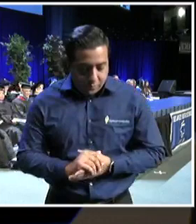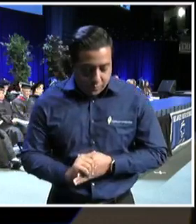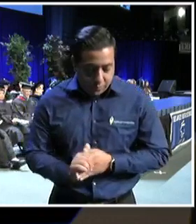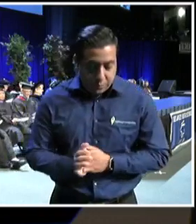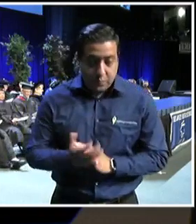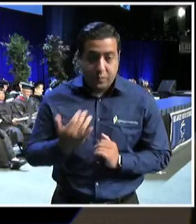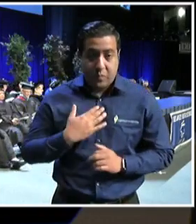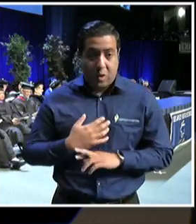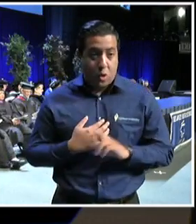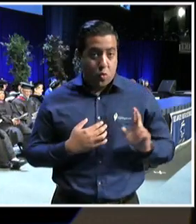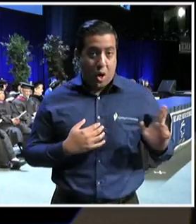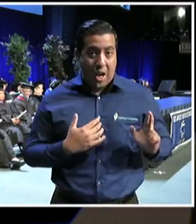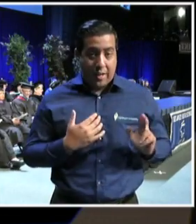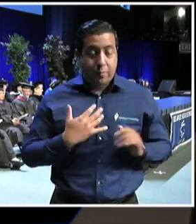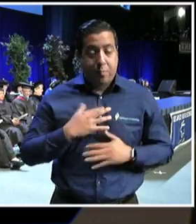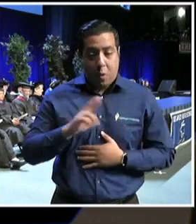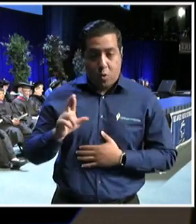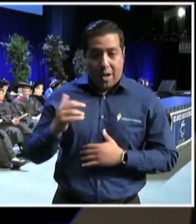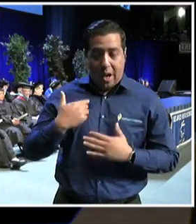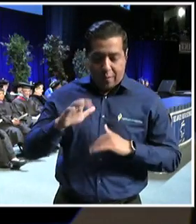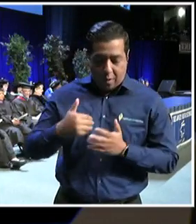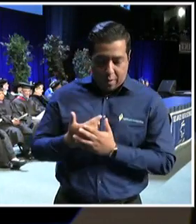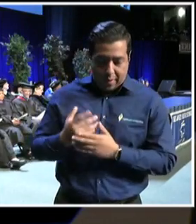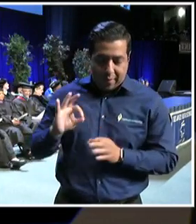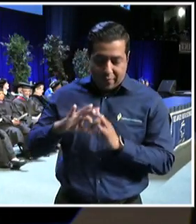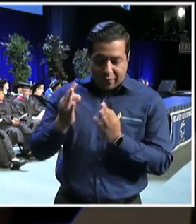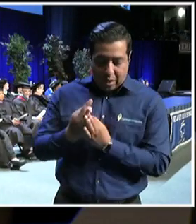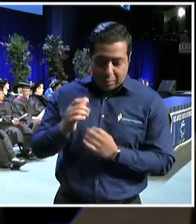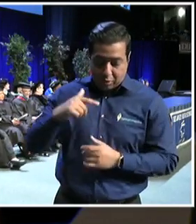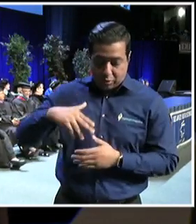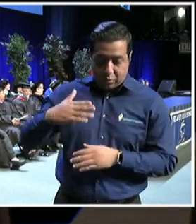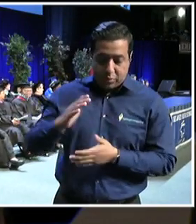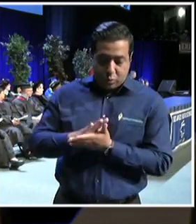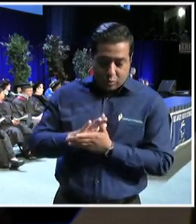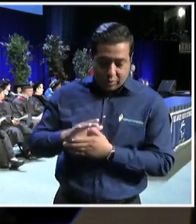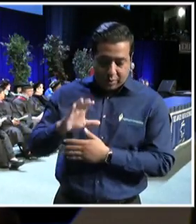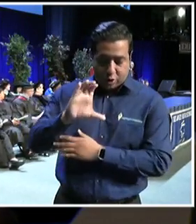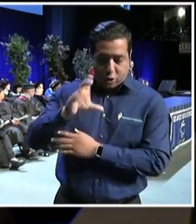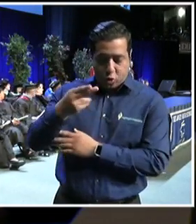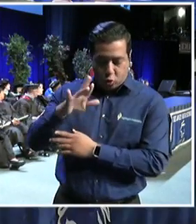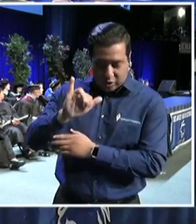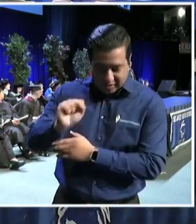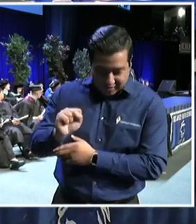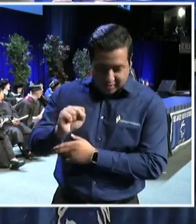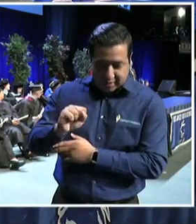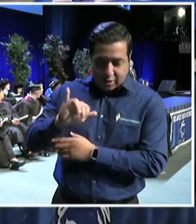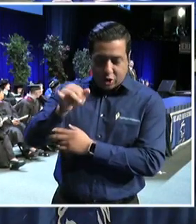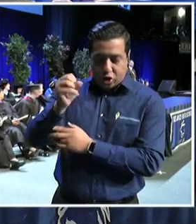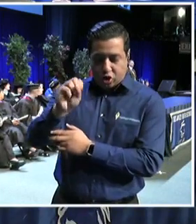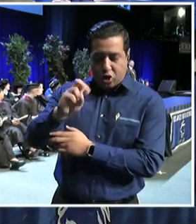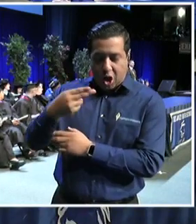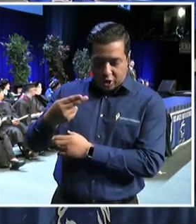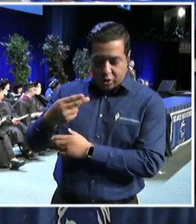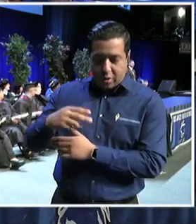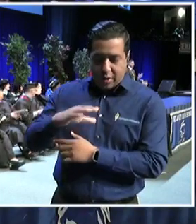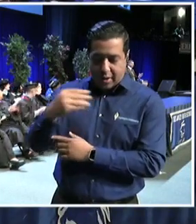To my right, we have members of the Dekaney family, Chris Dekaney, Josh Dekaney, and Mrs. Andy